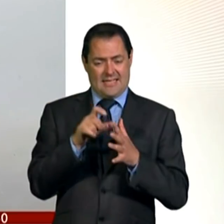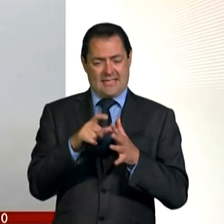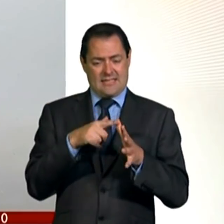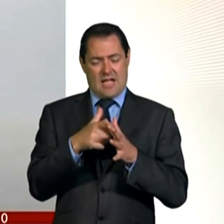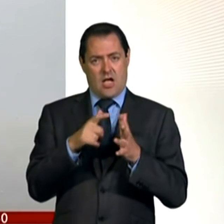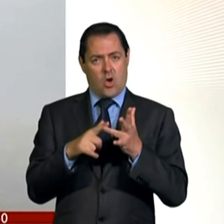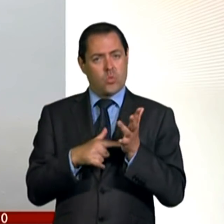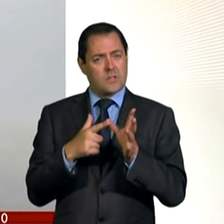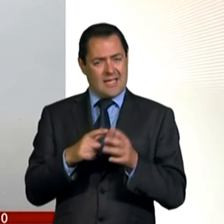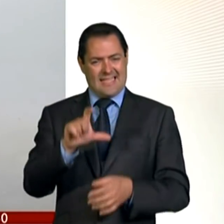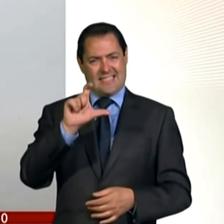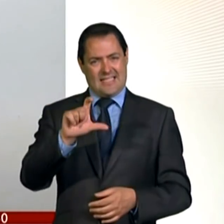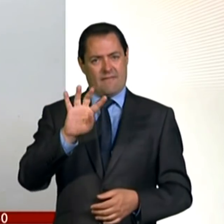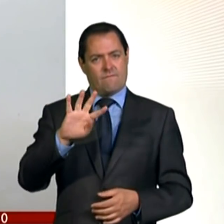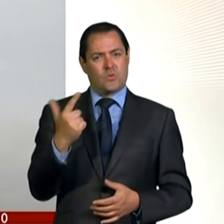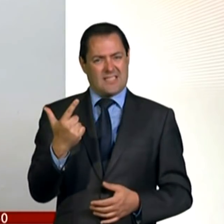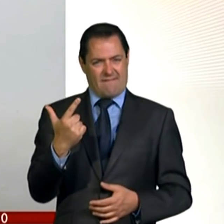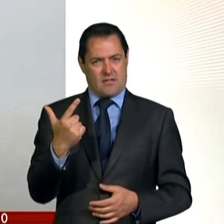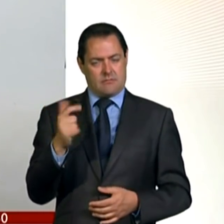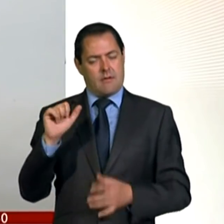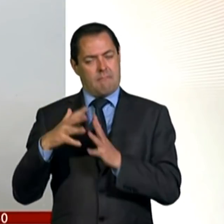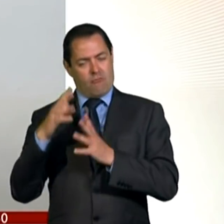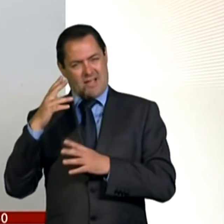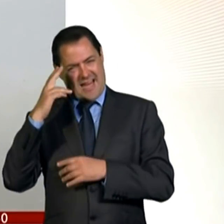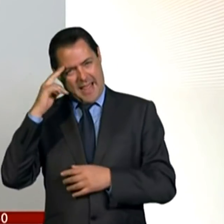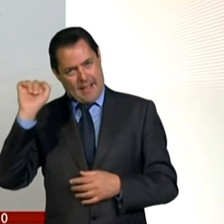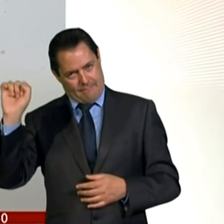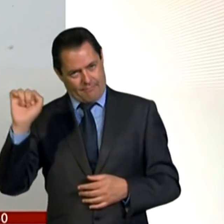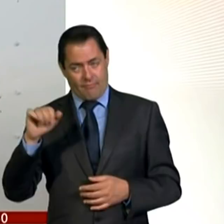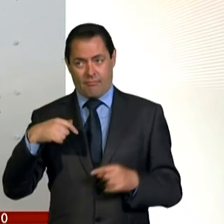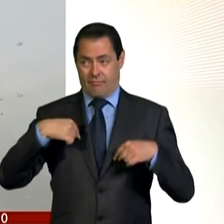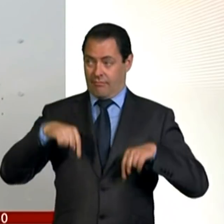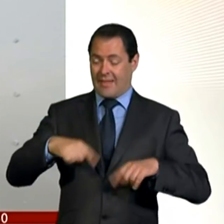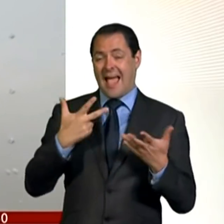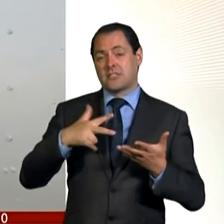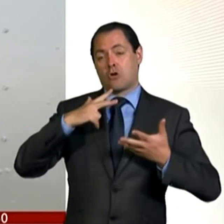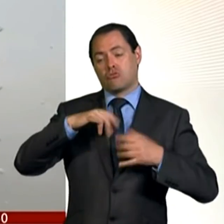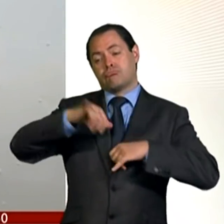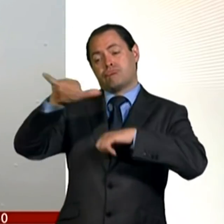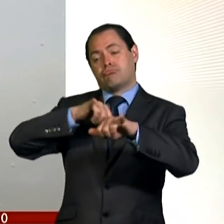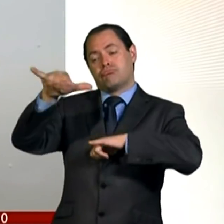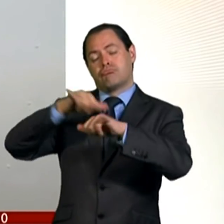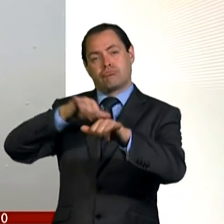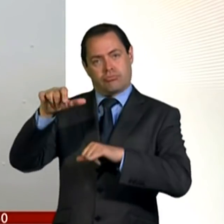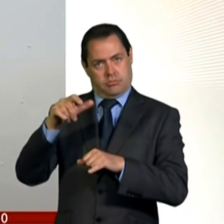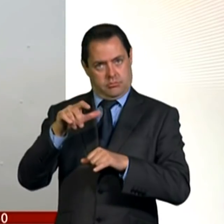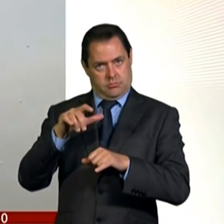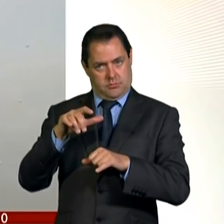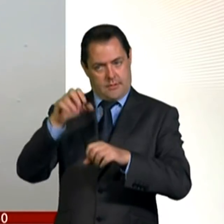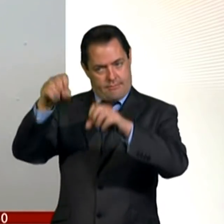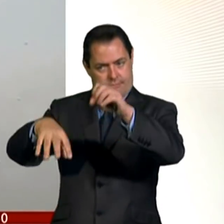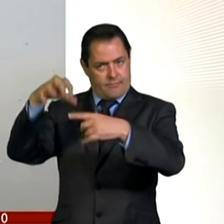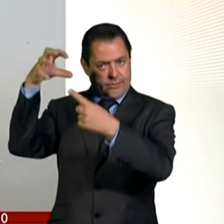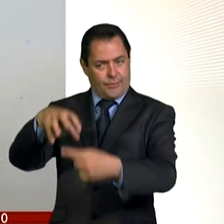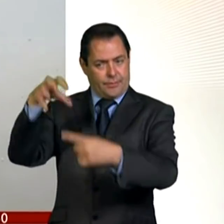the American and we always call them decoters. There were 800 of these used at the airborne invasion of northern France,